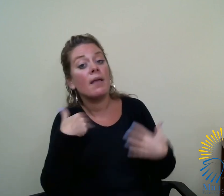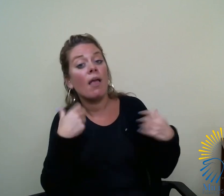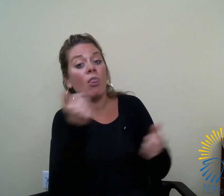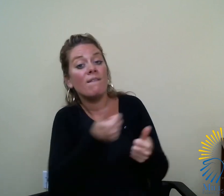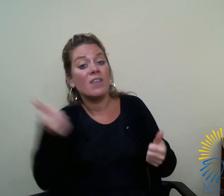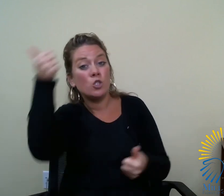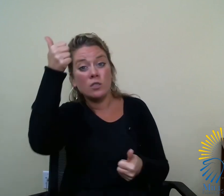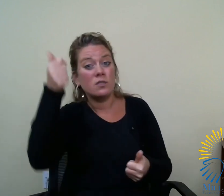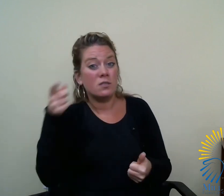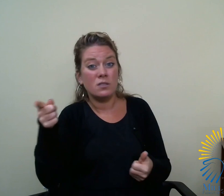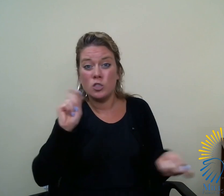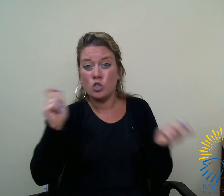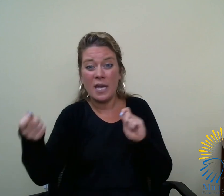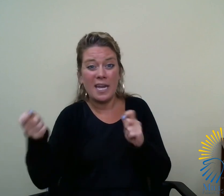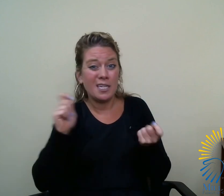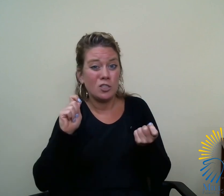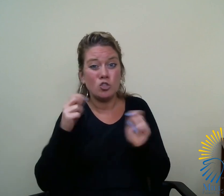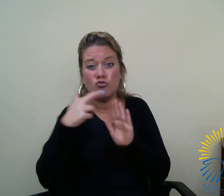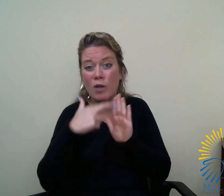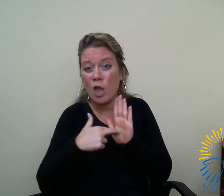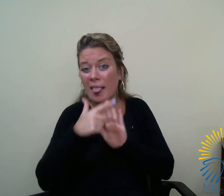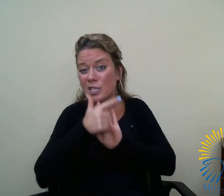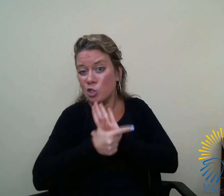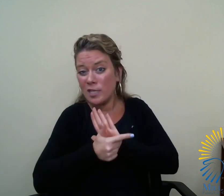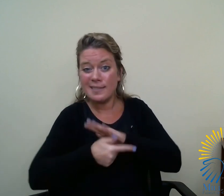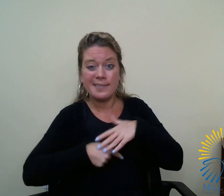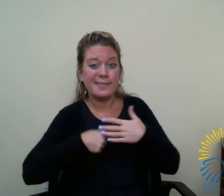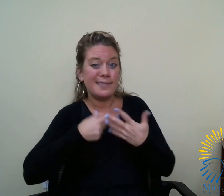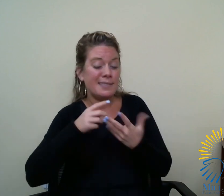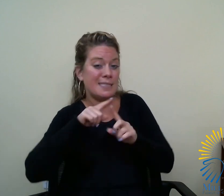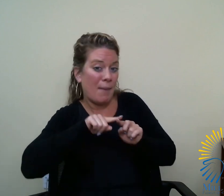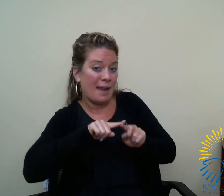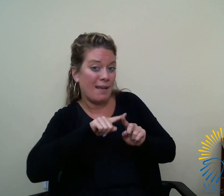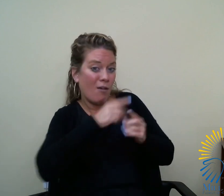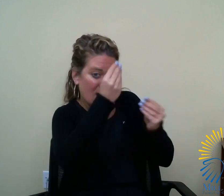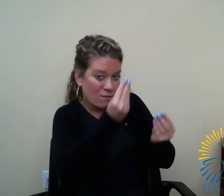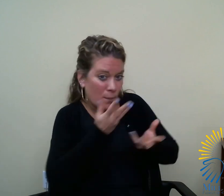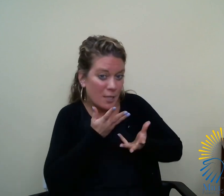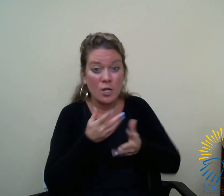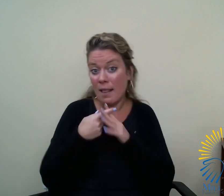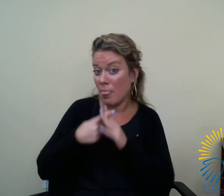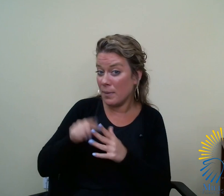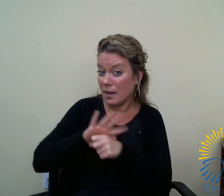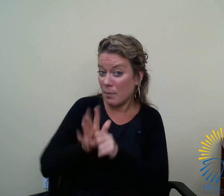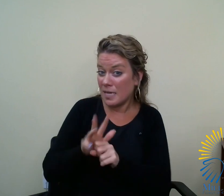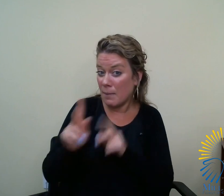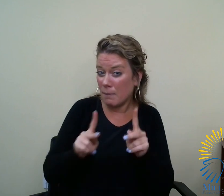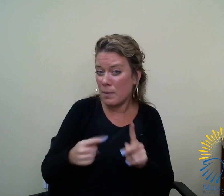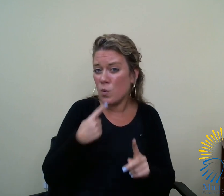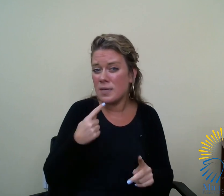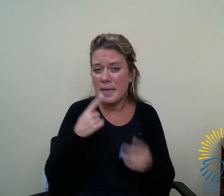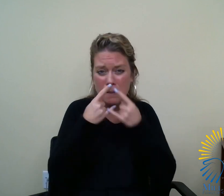officials change regulations based on new information. I remember in the beginning of the pandemic, people were saying that masks